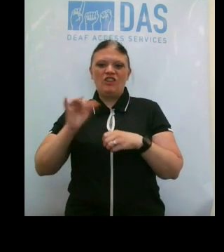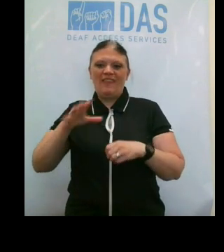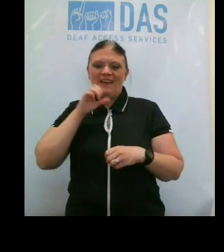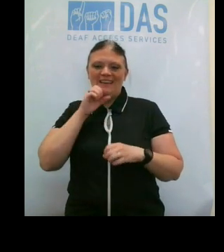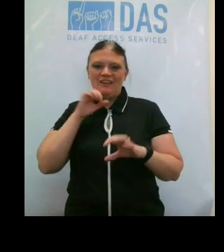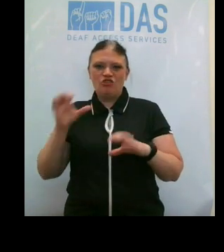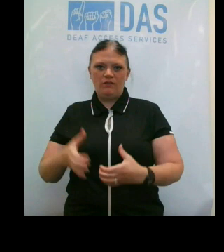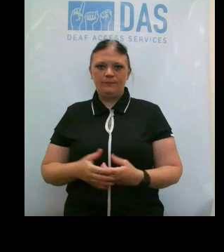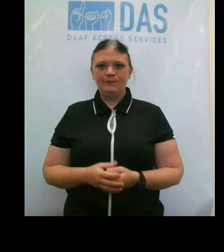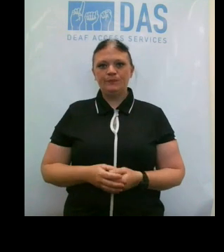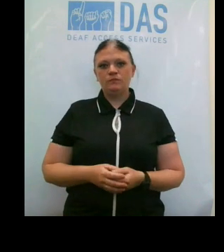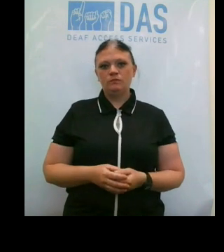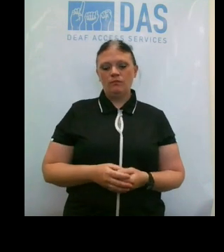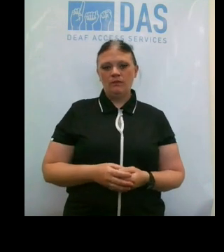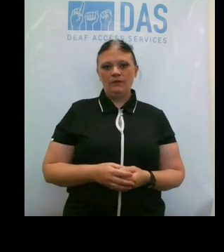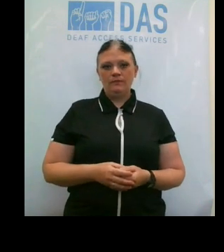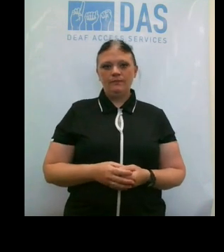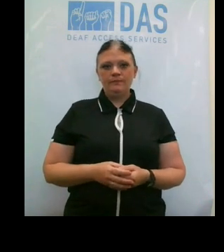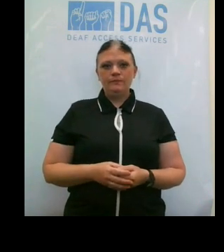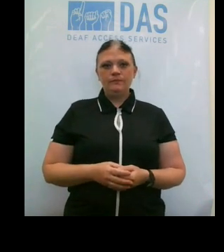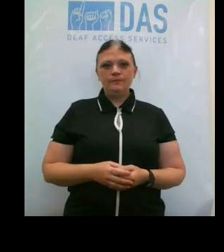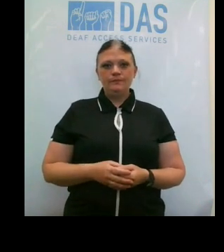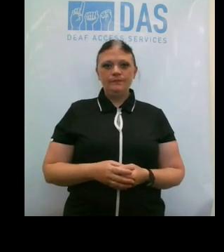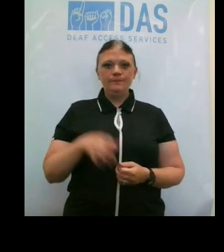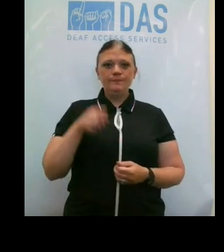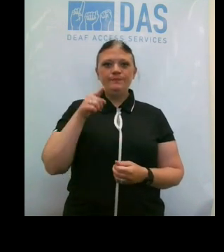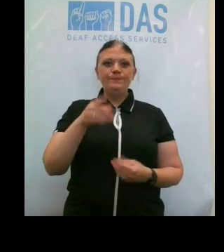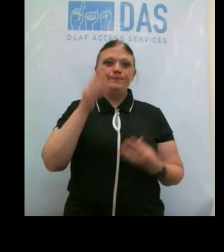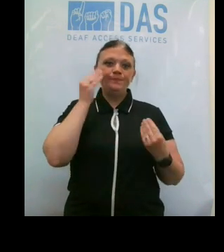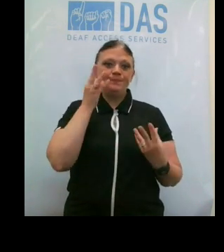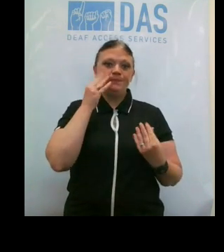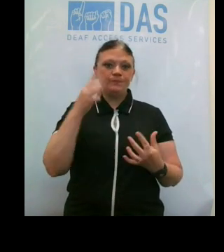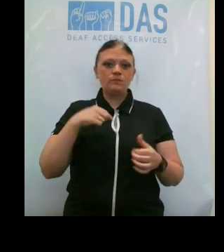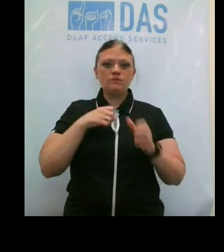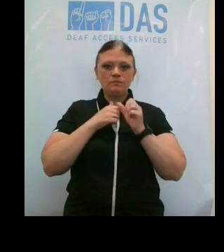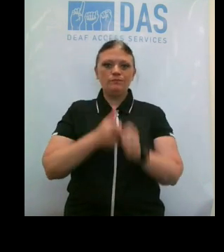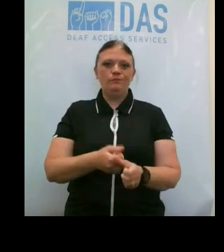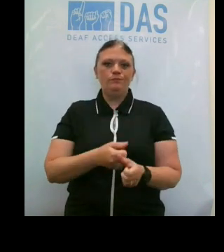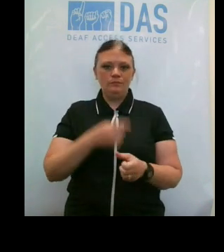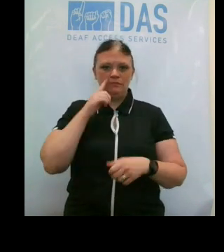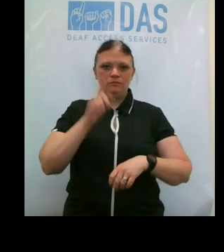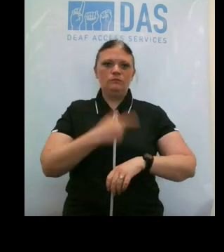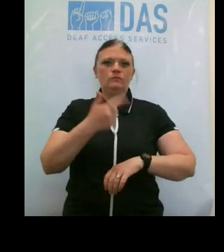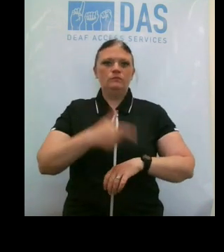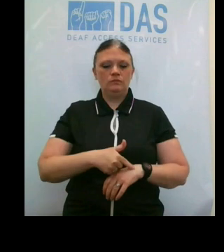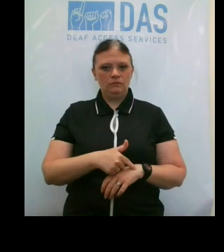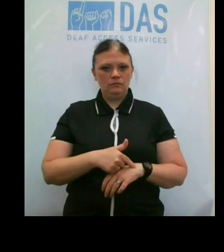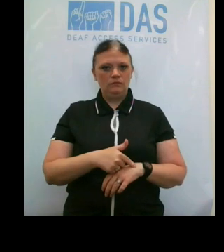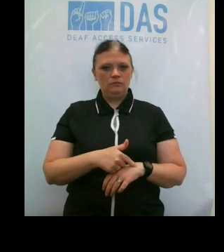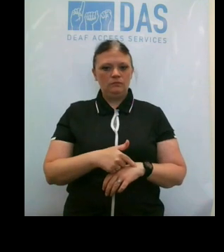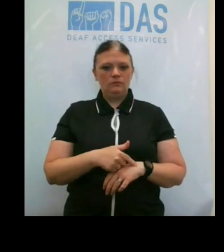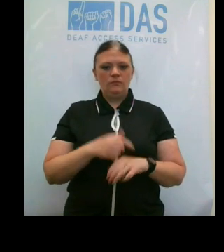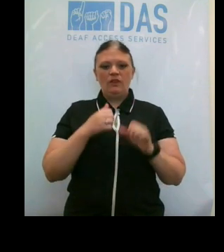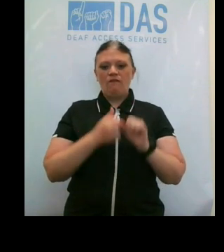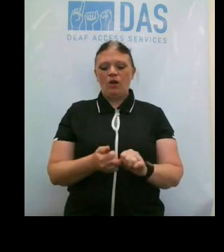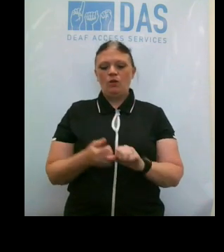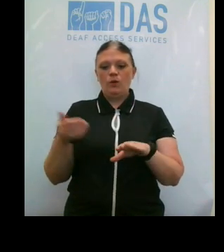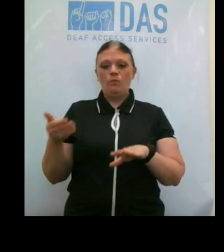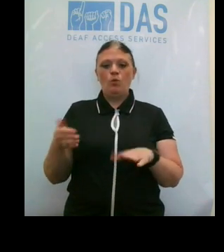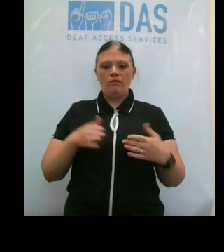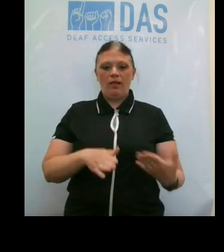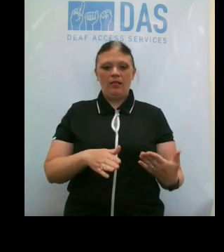category. This is data that we have been tracking for some time now with regards to mortality